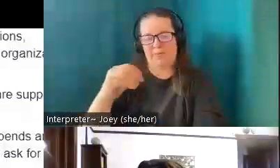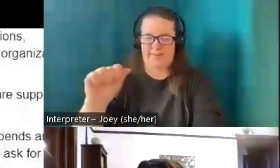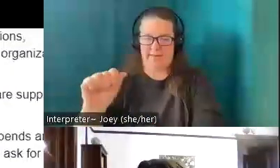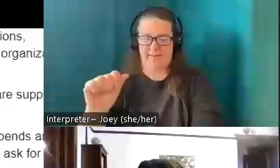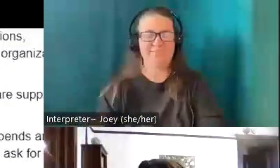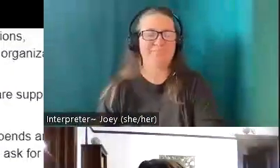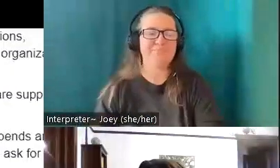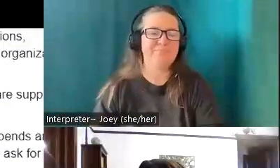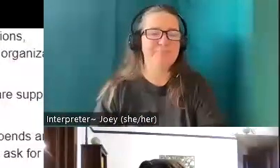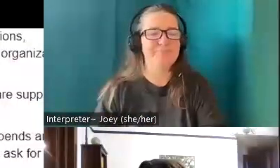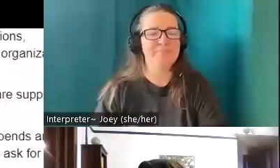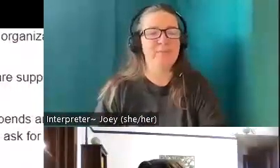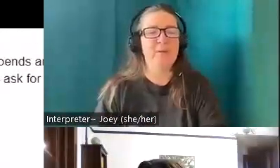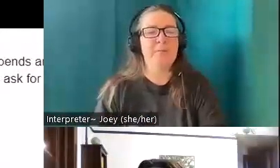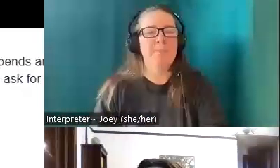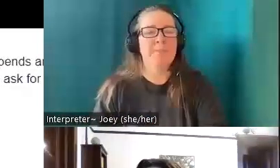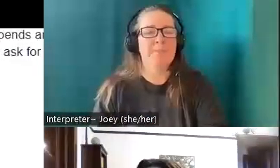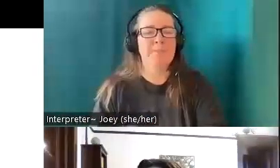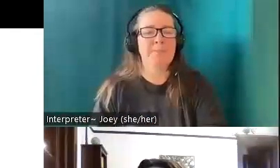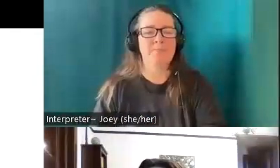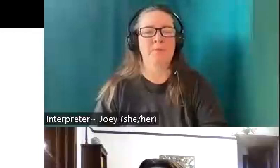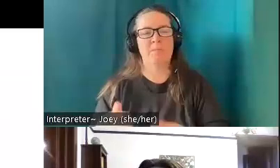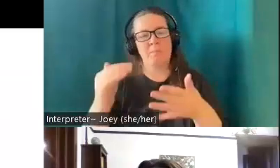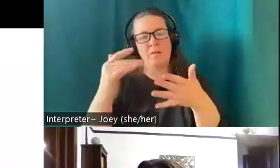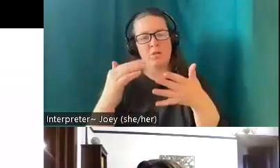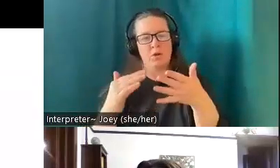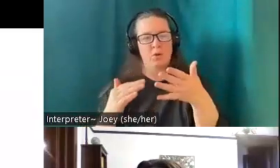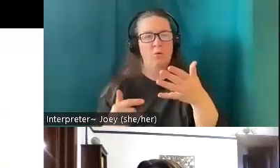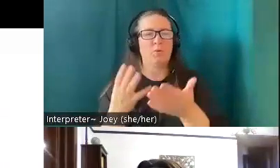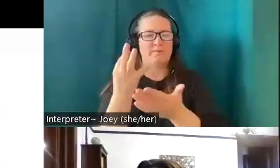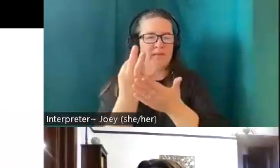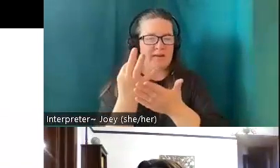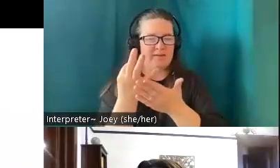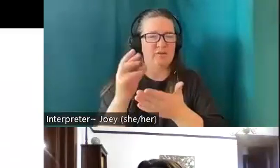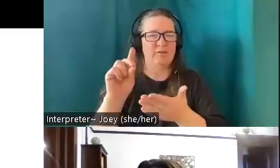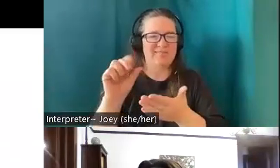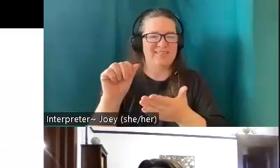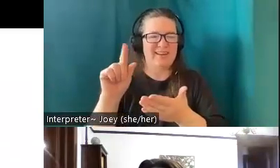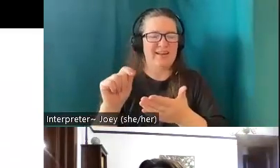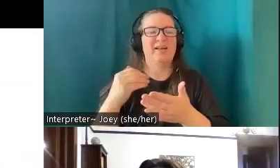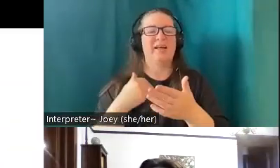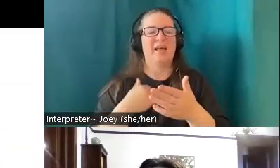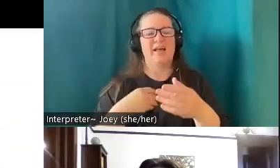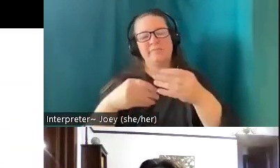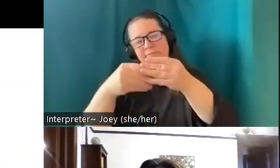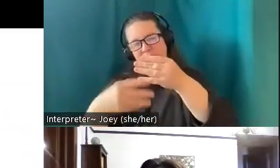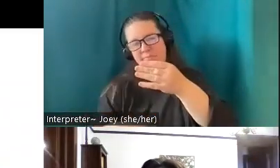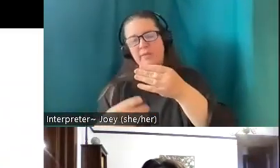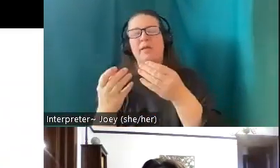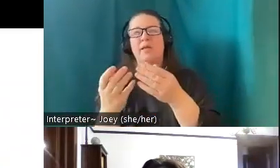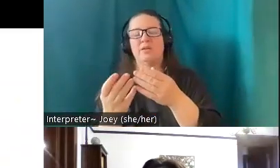can. Below this financial data, we have a drop down where you're allowed to tell us how much funding you're